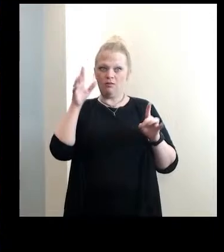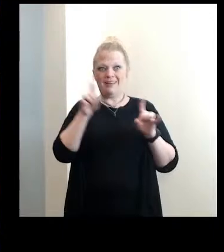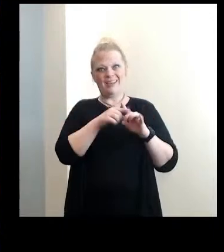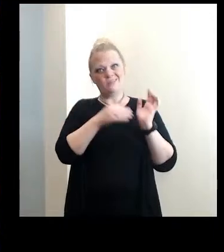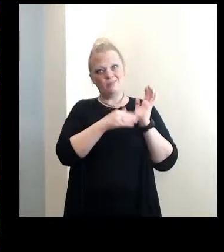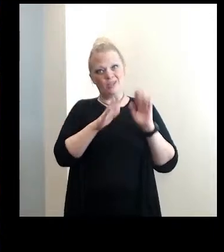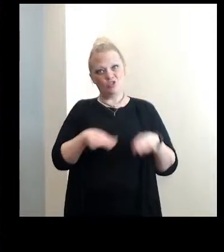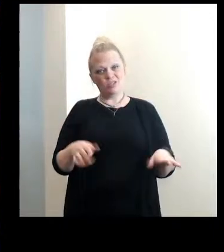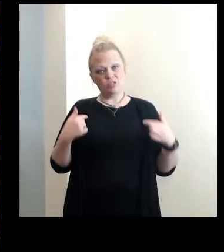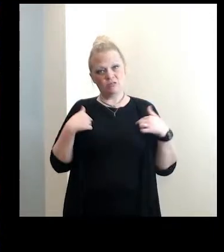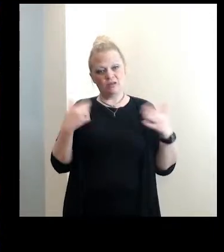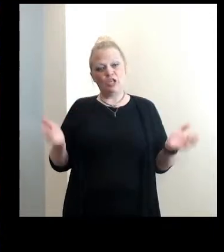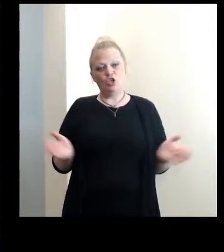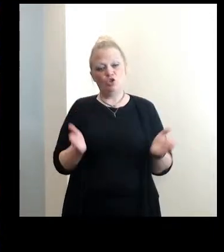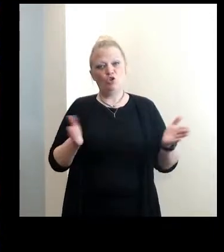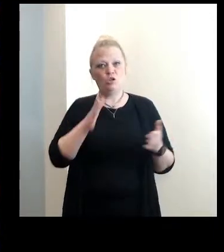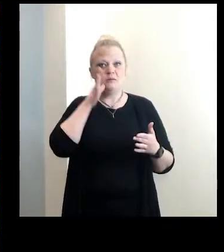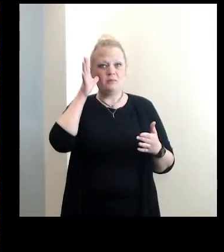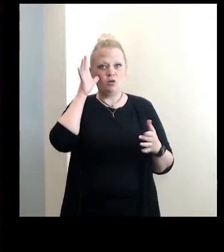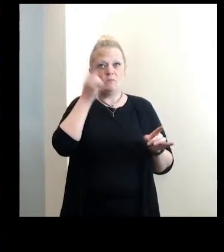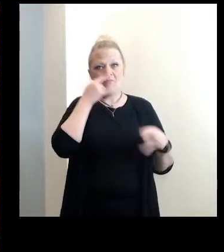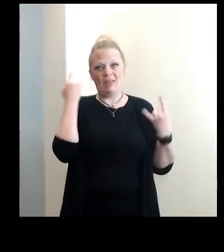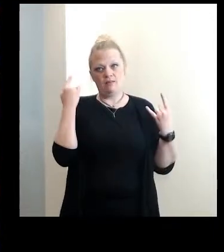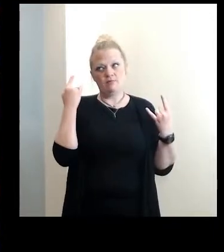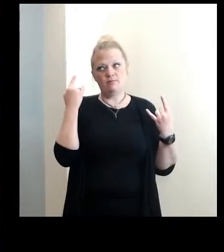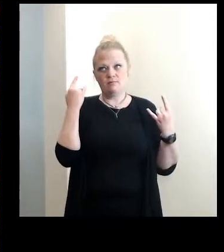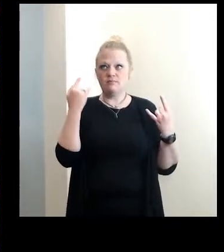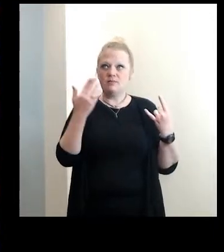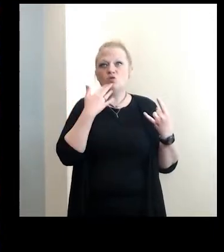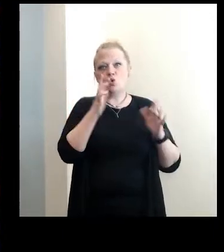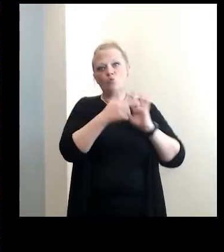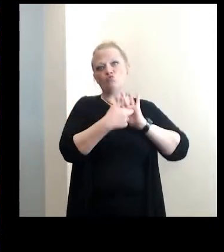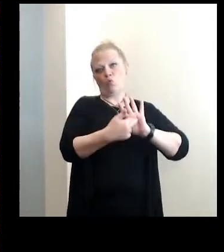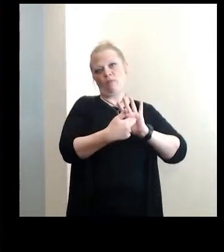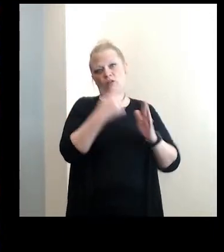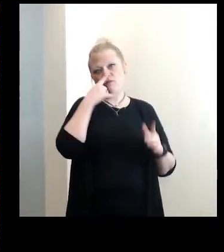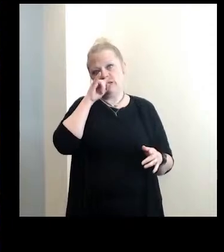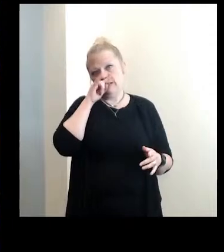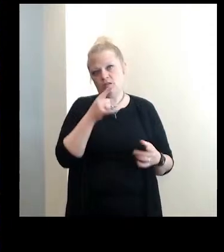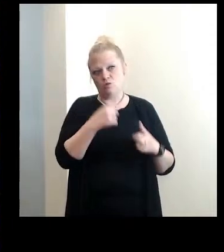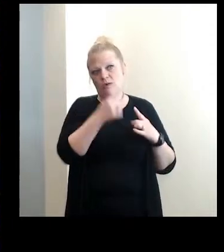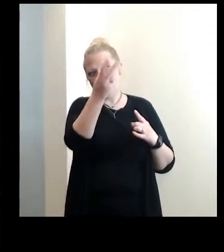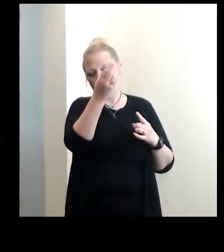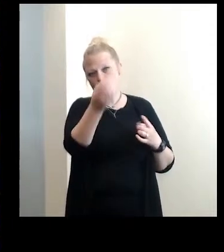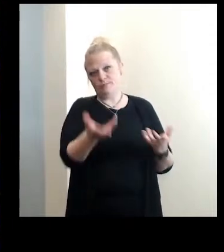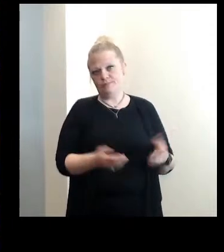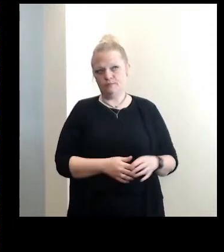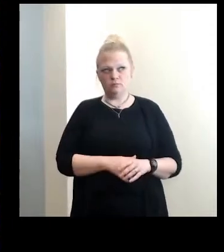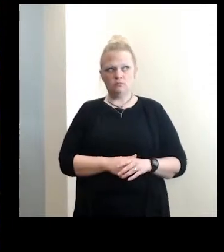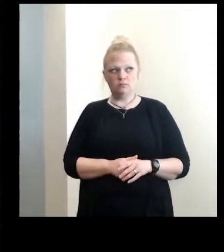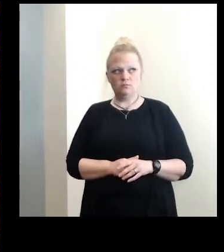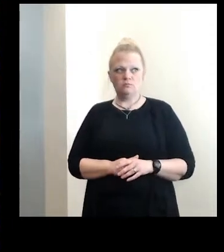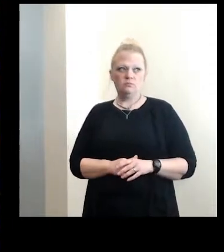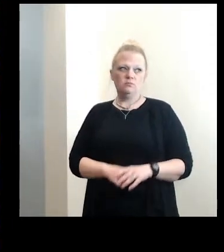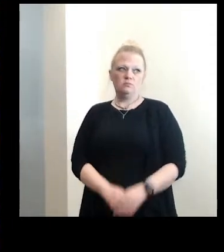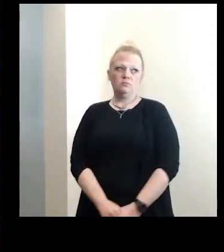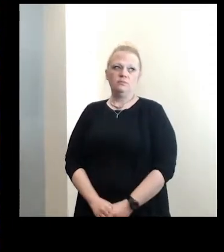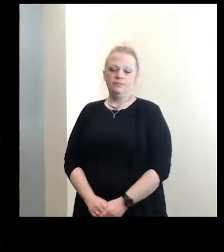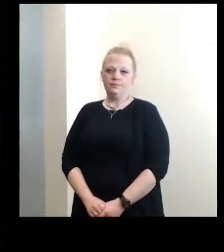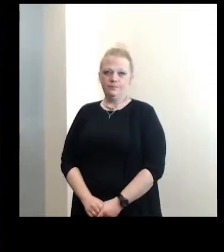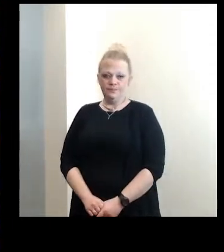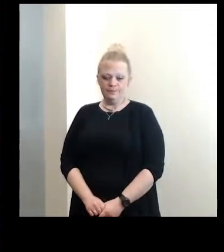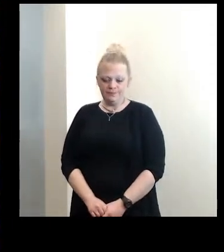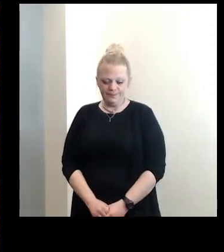pediatrician, I encourage parents to mask as being good role models for their kids when they're out in public.